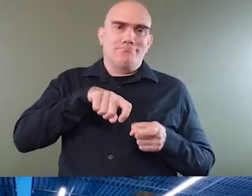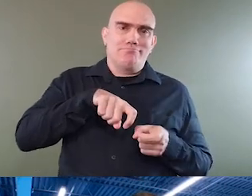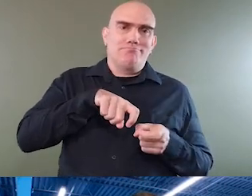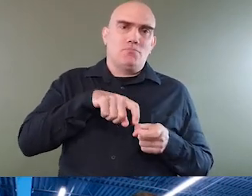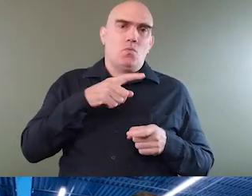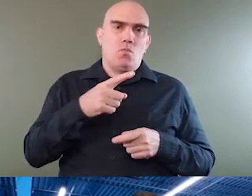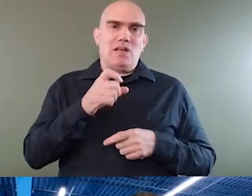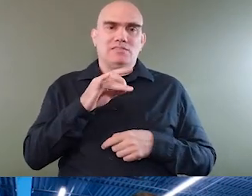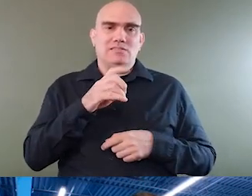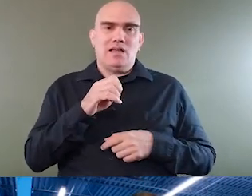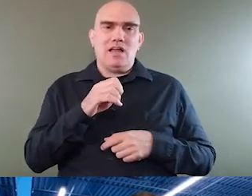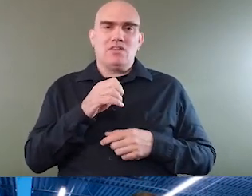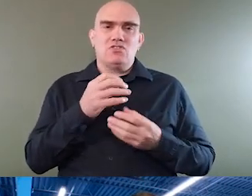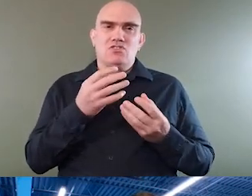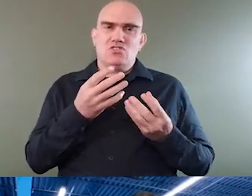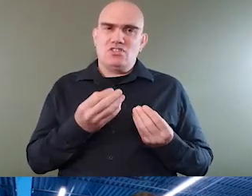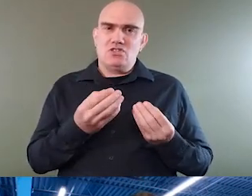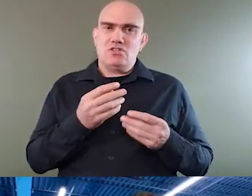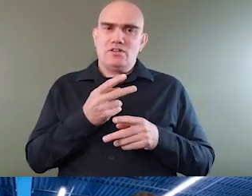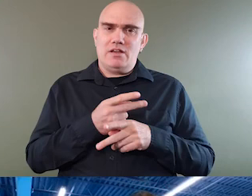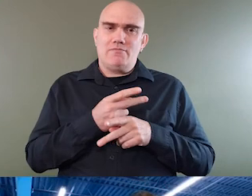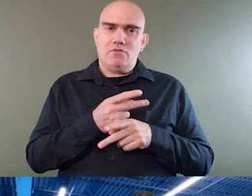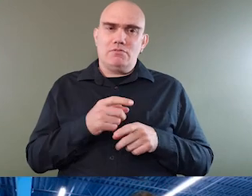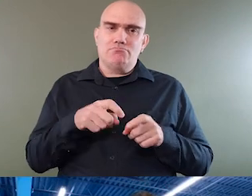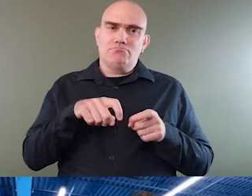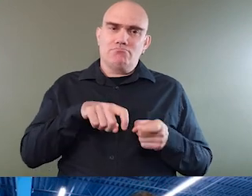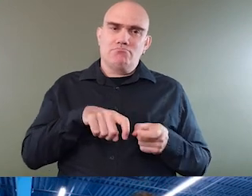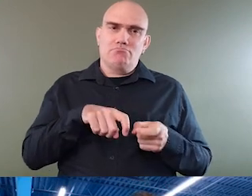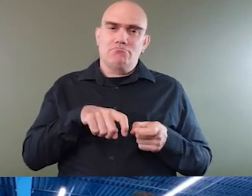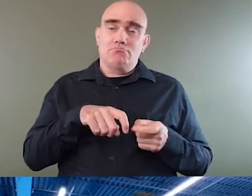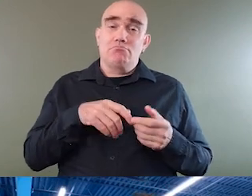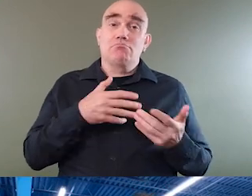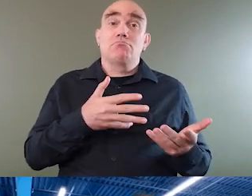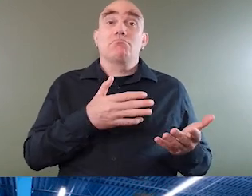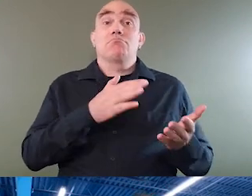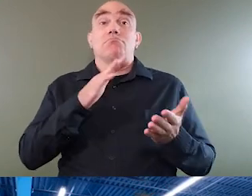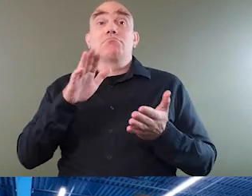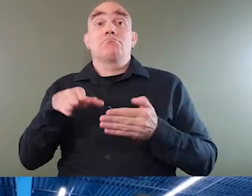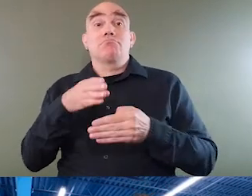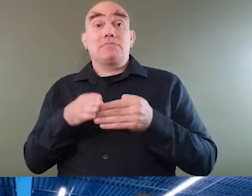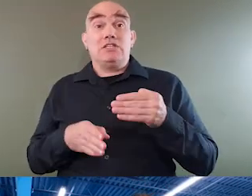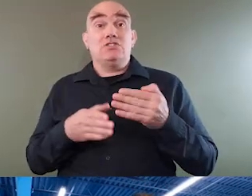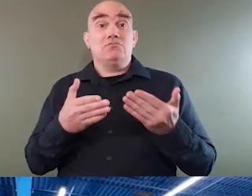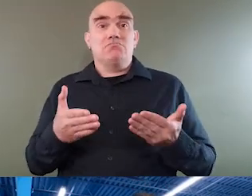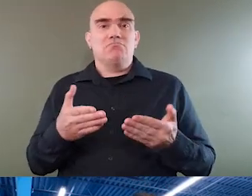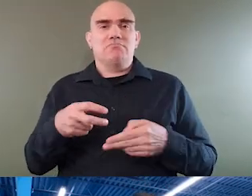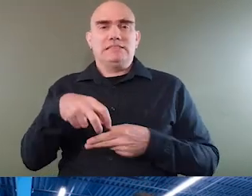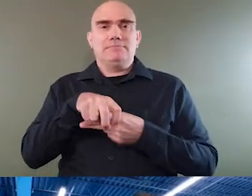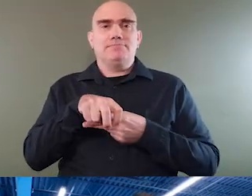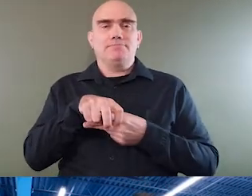gently, carefully. And let's all come up to meet seated,